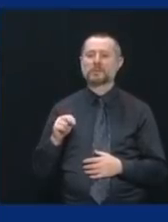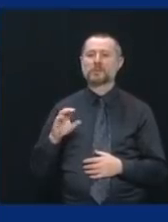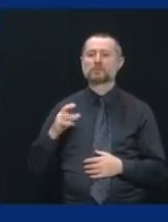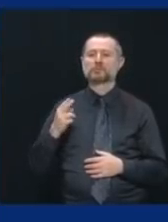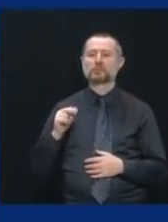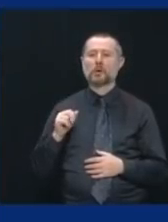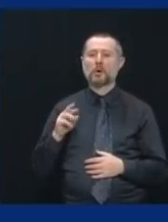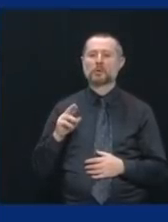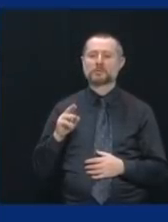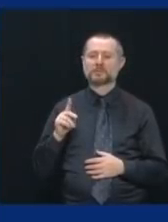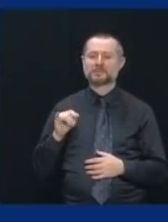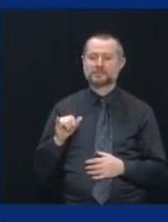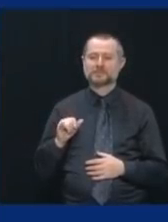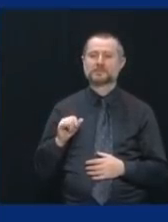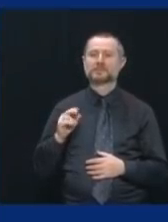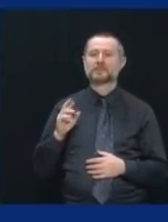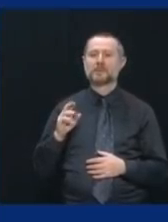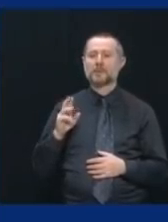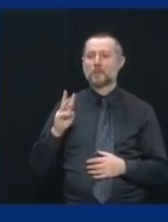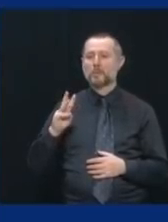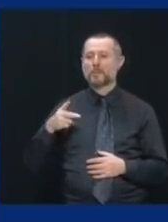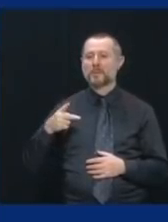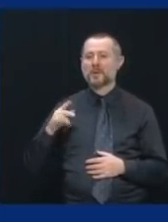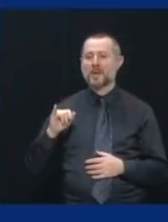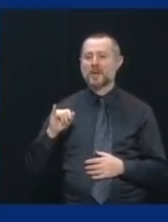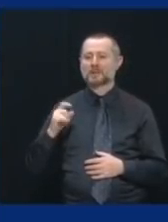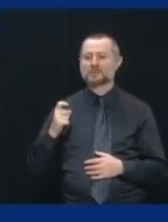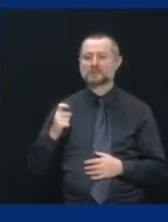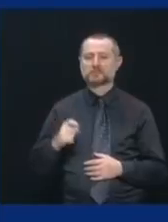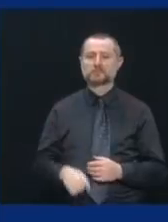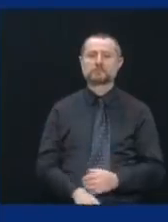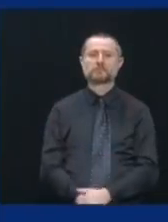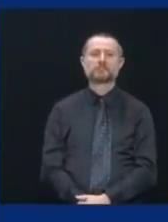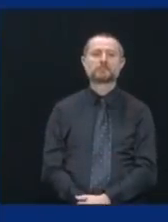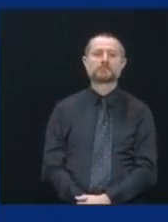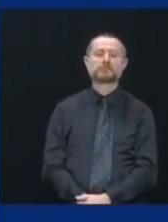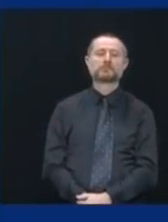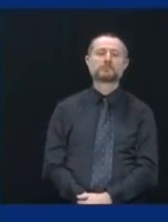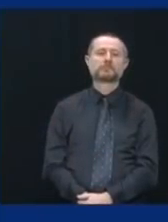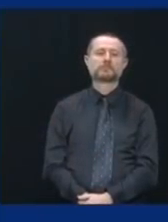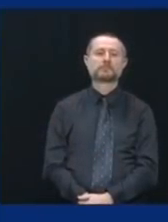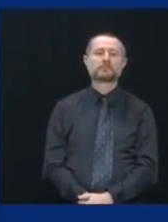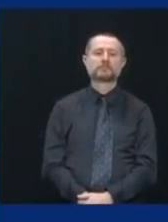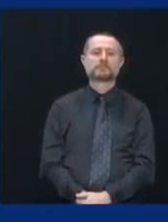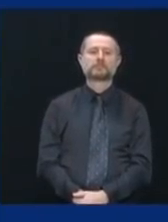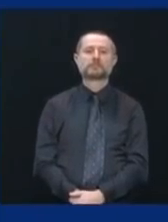WPIX. Narmeen, your line is now open. Please unmute your microphone.